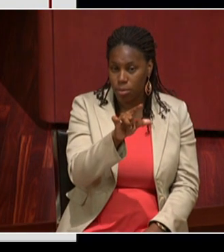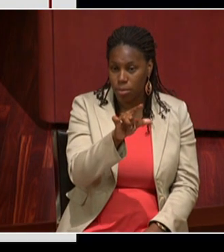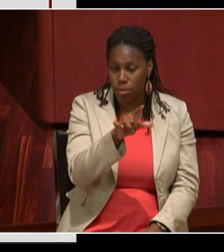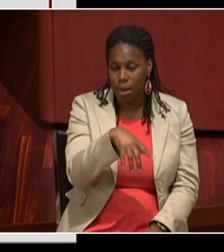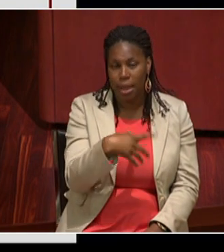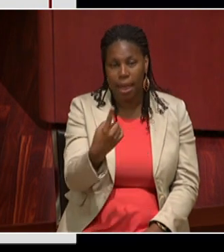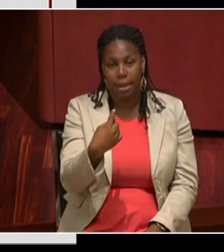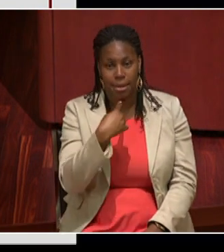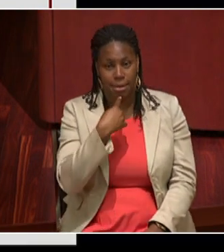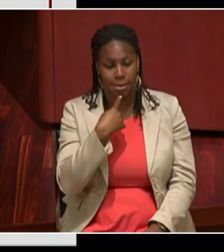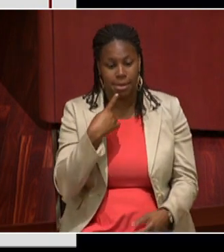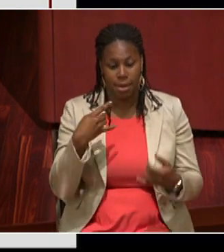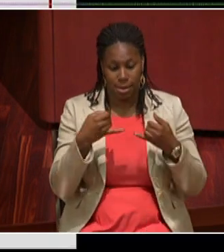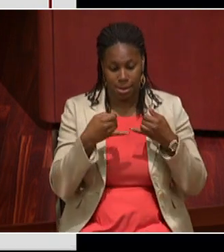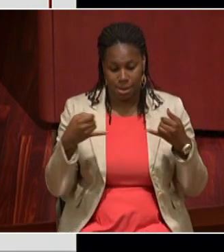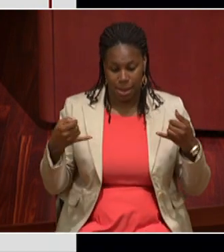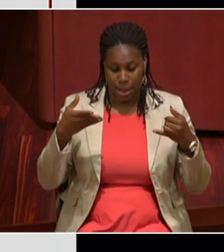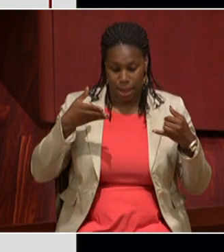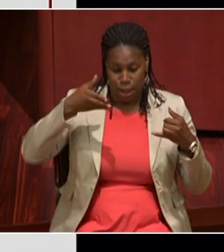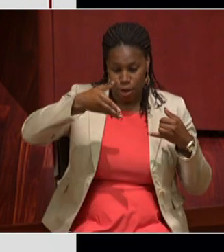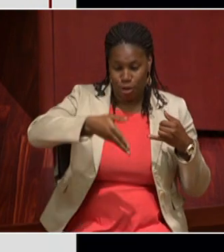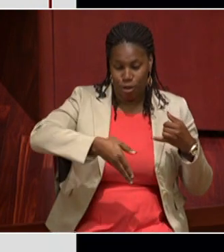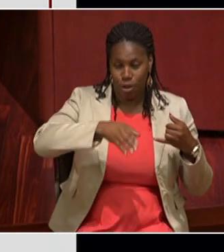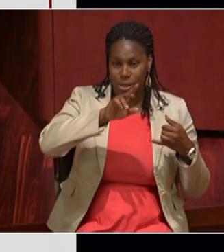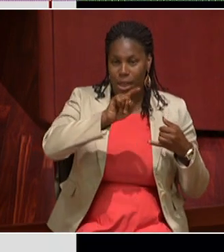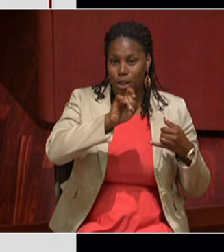and it notes that he crossed at a toll bridge.